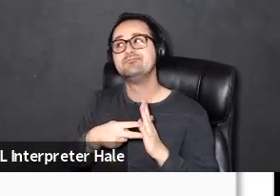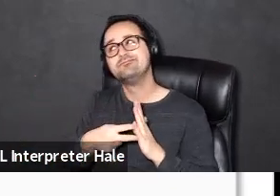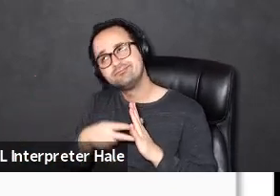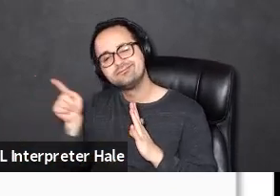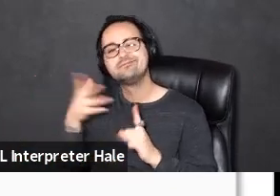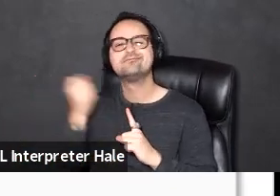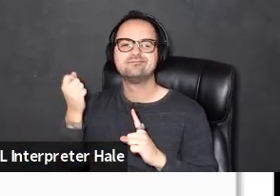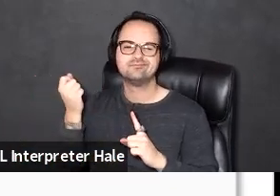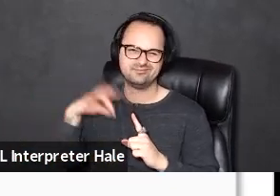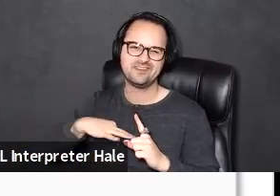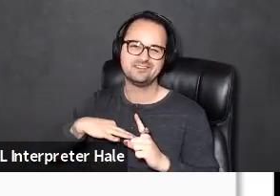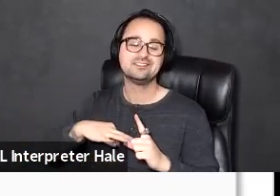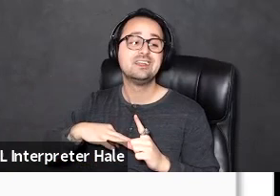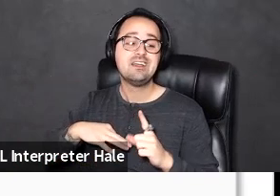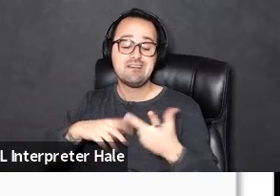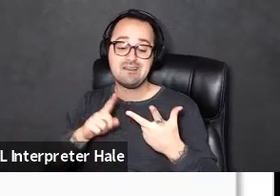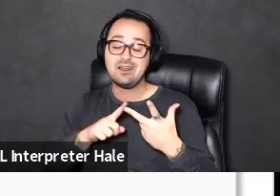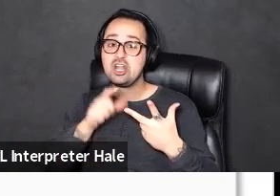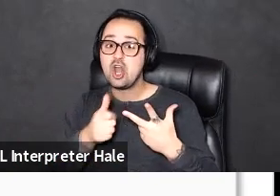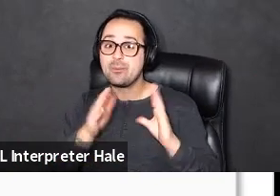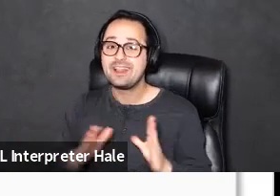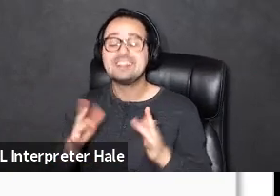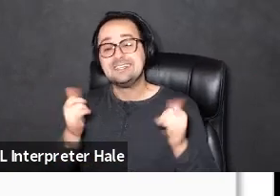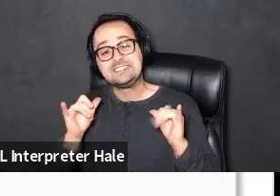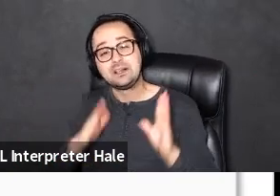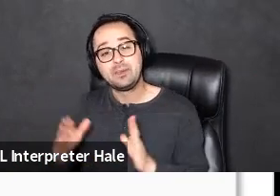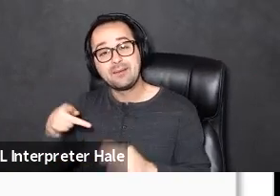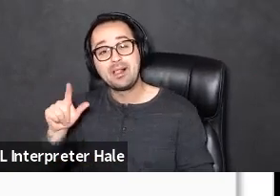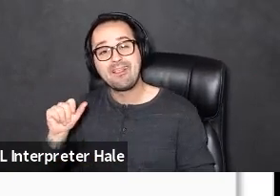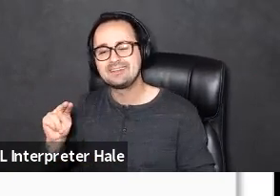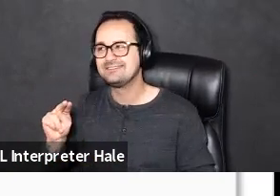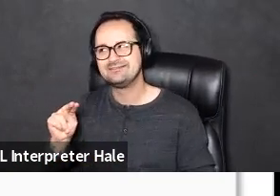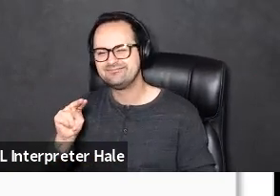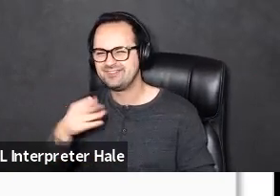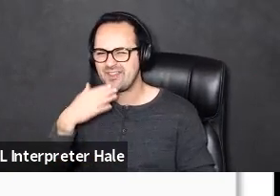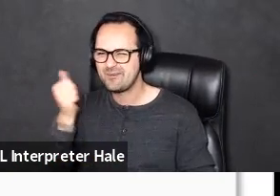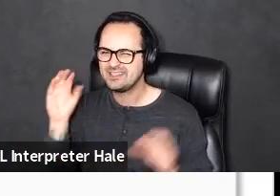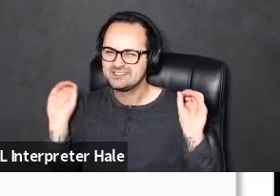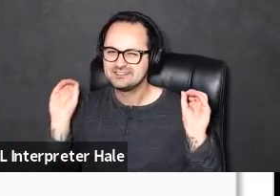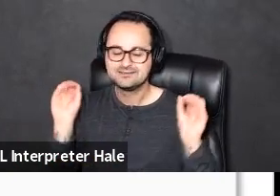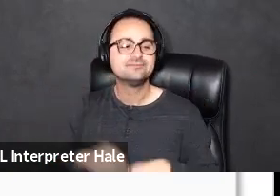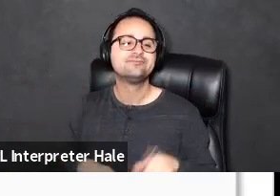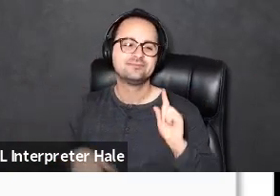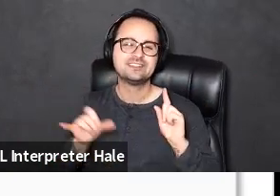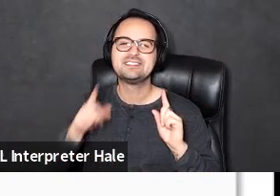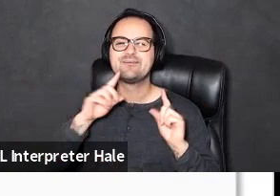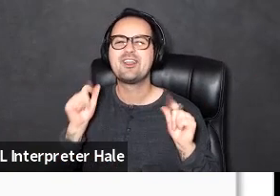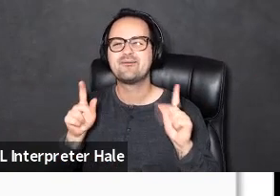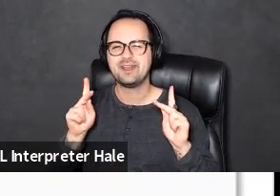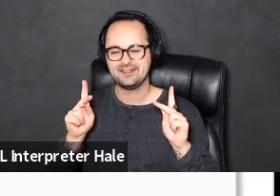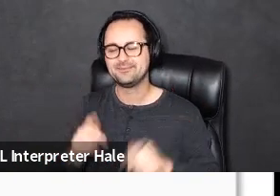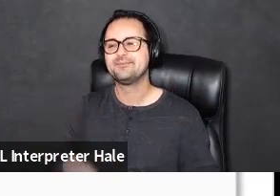So not planning is a plan, but not the best plan. Right. And it worked. That's the same for everybody, right? We always say, you